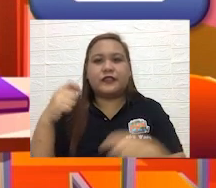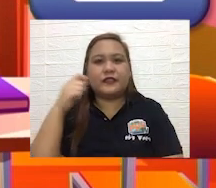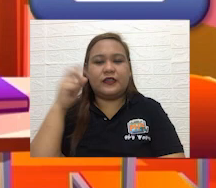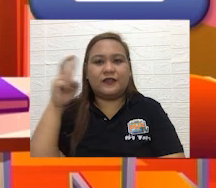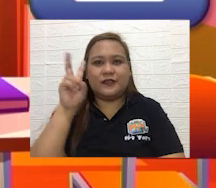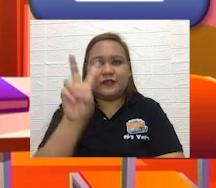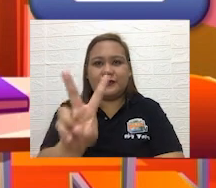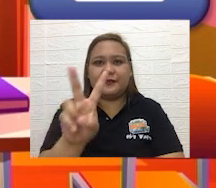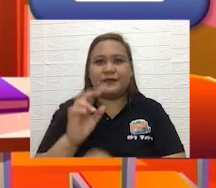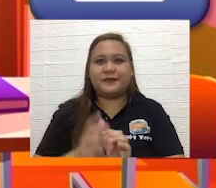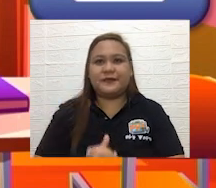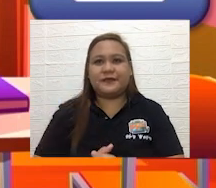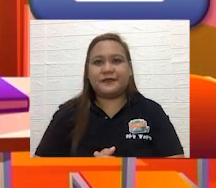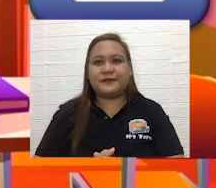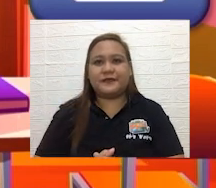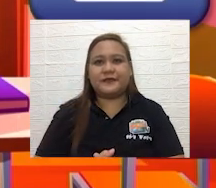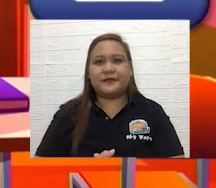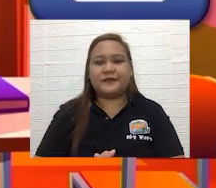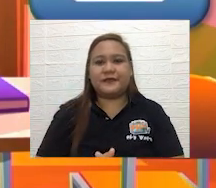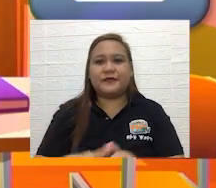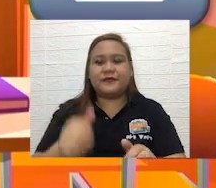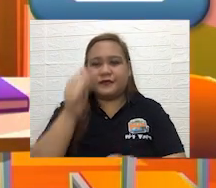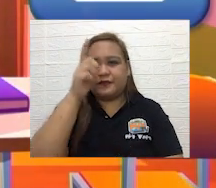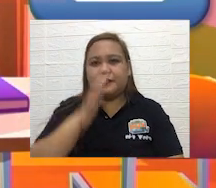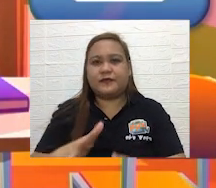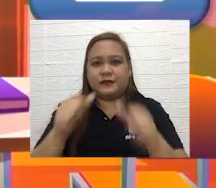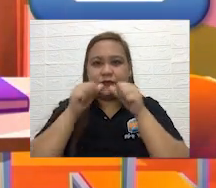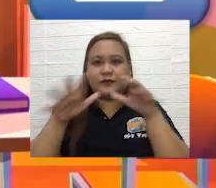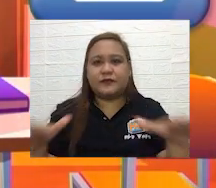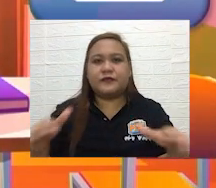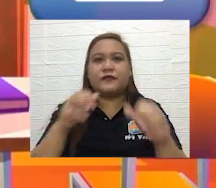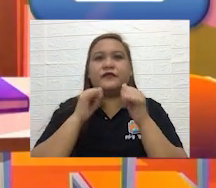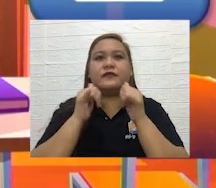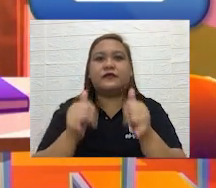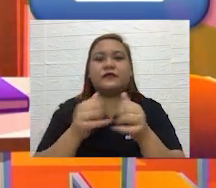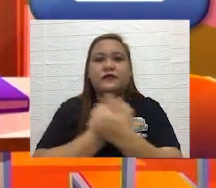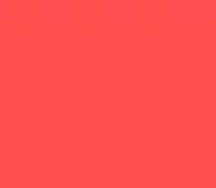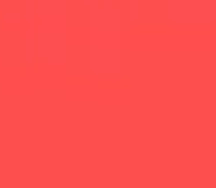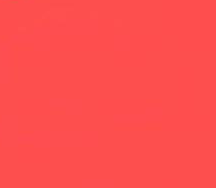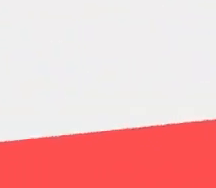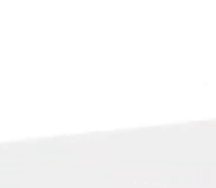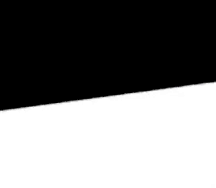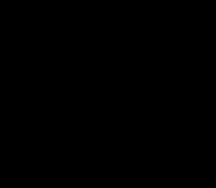Fernandino Teens TV Season 2. God bless and stay safe.